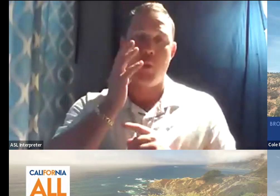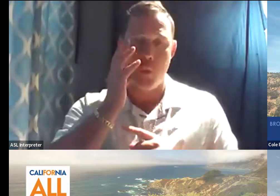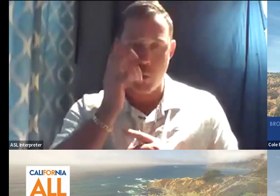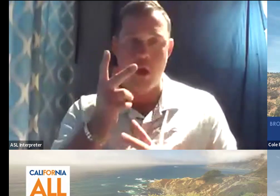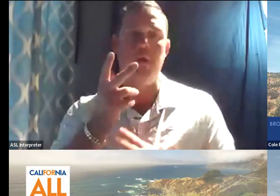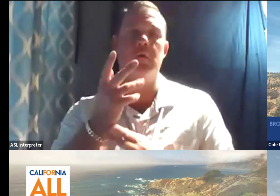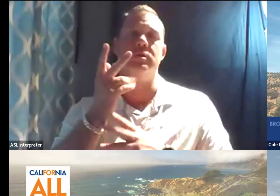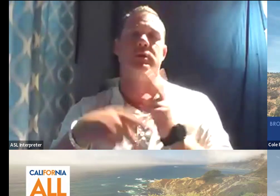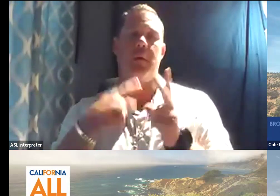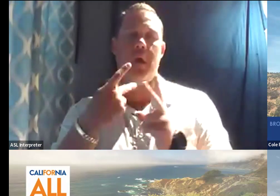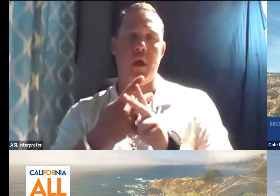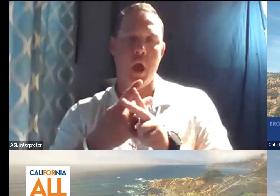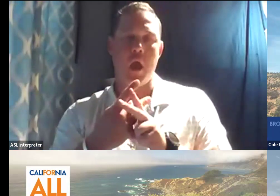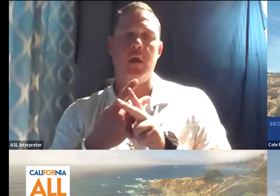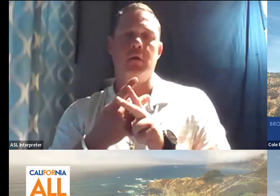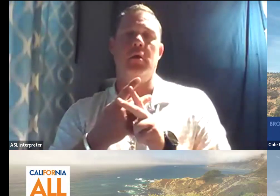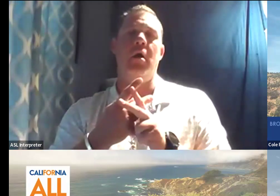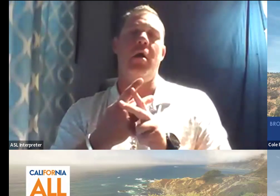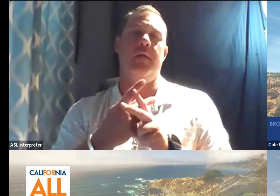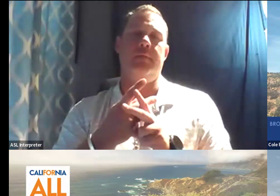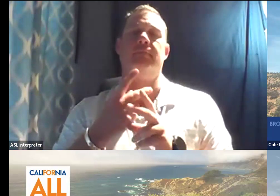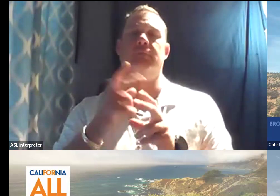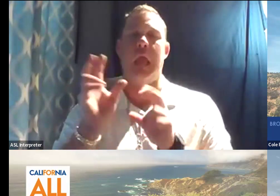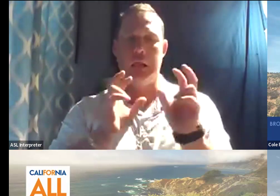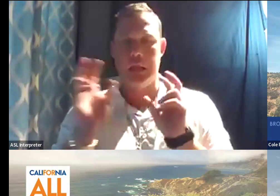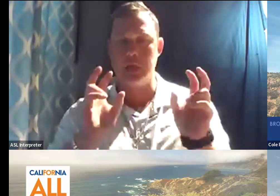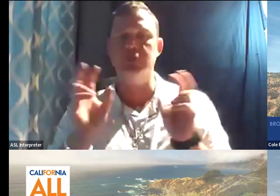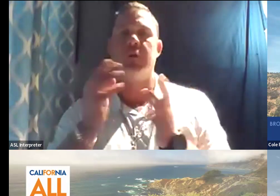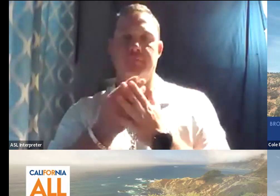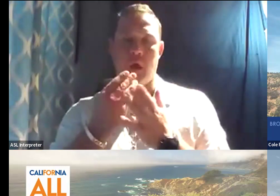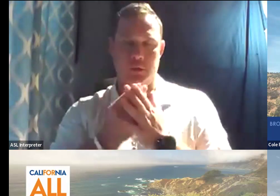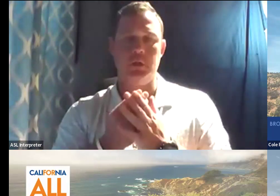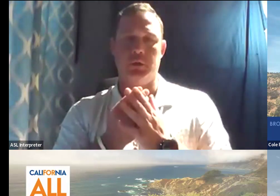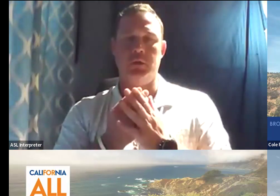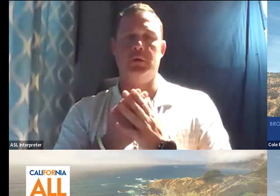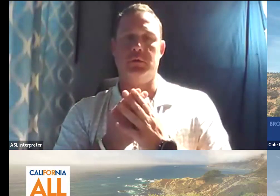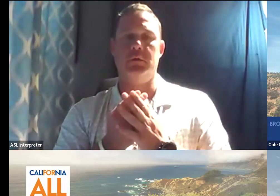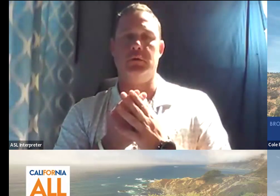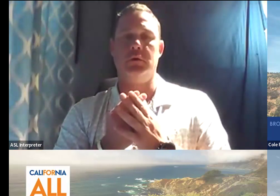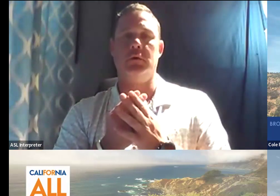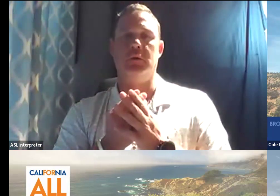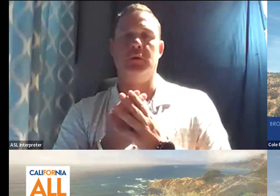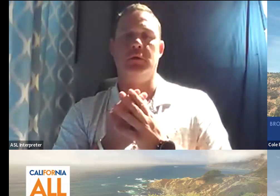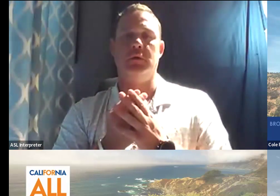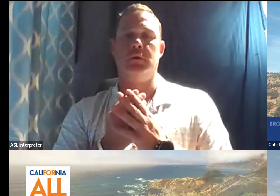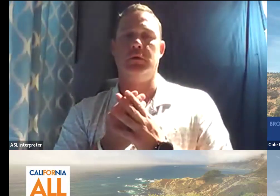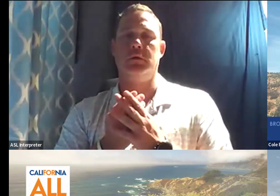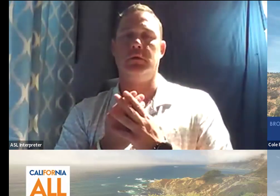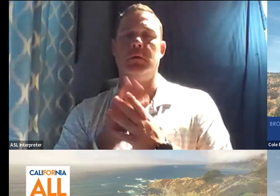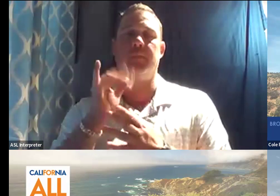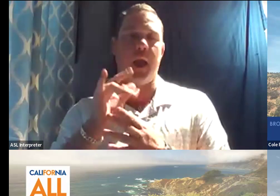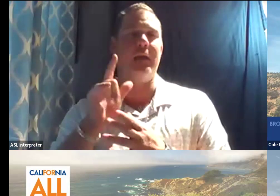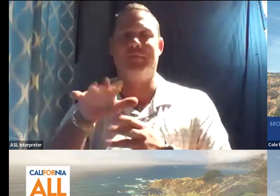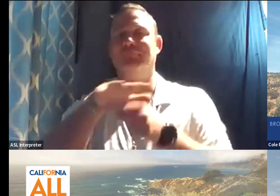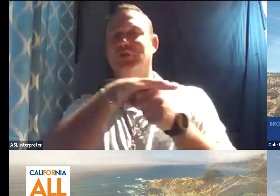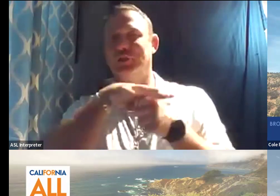some type of formulaic allocation of funding by a geographic